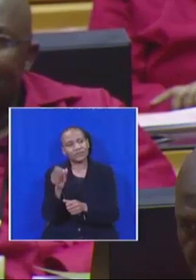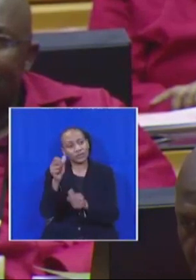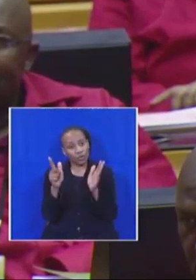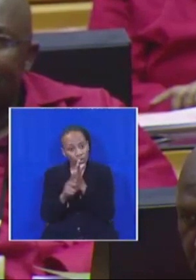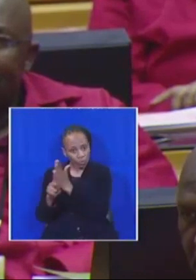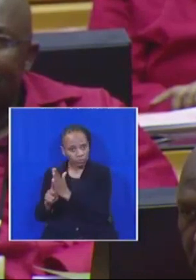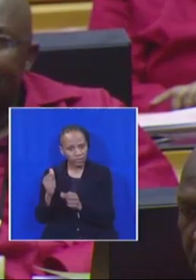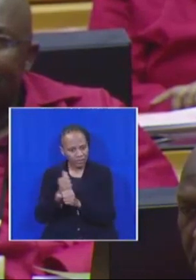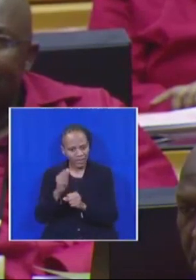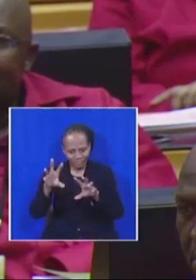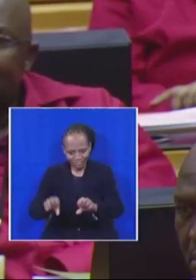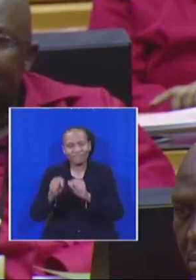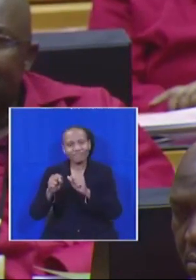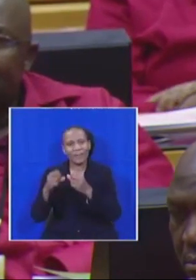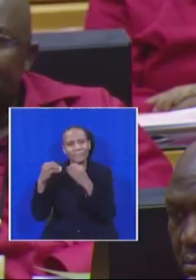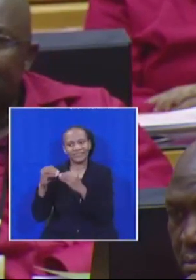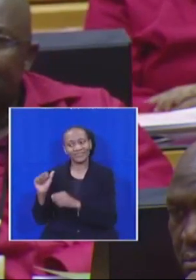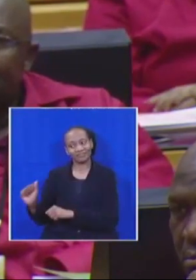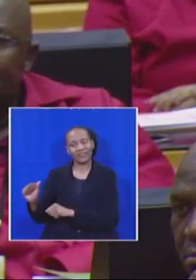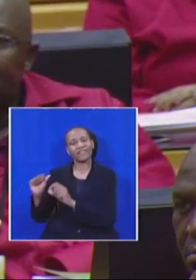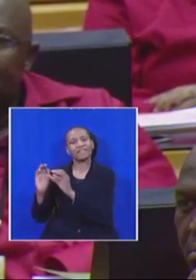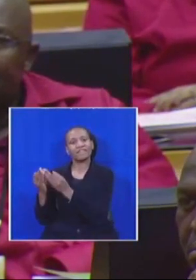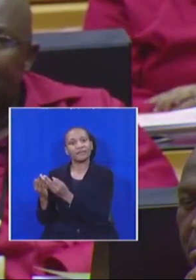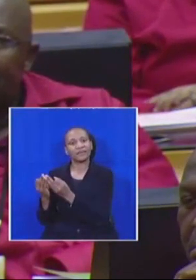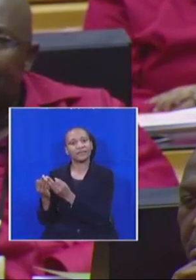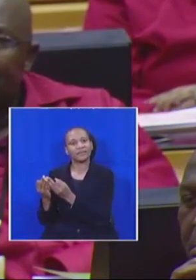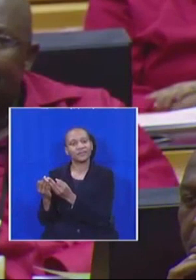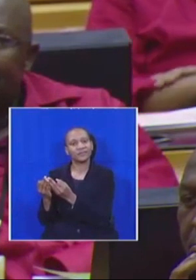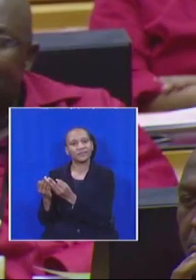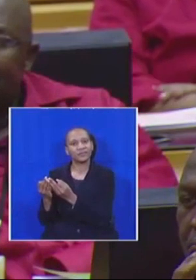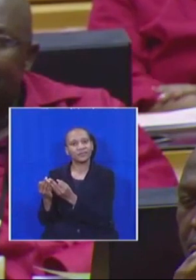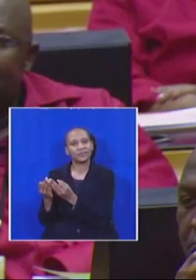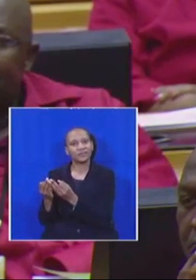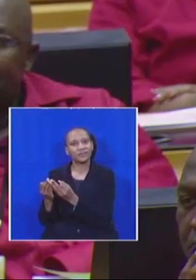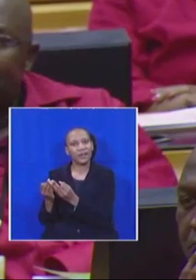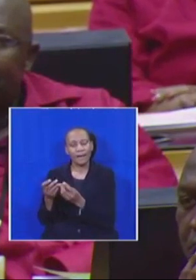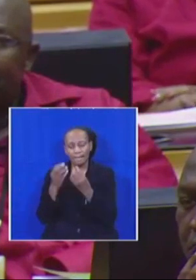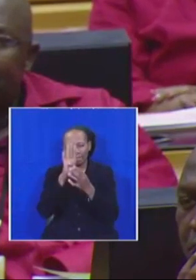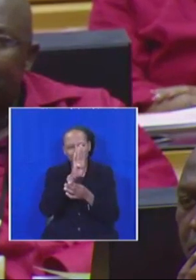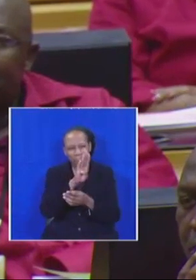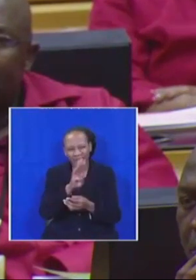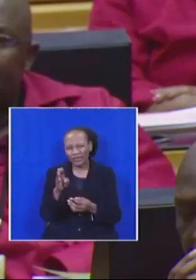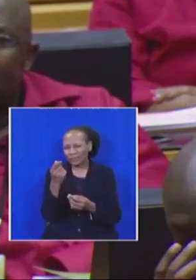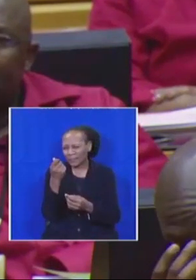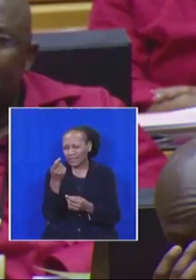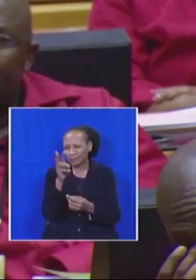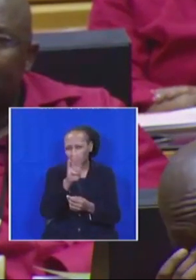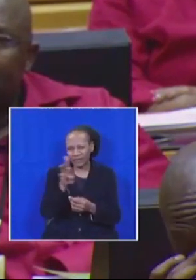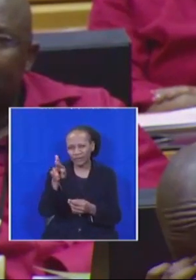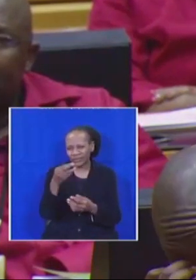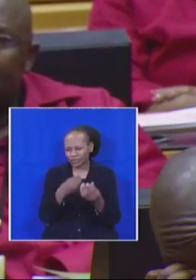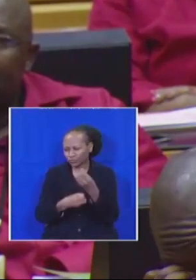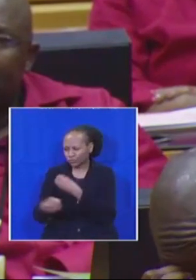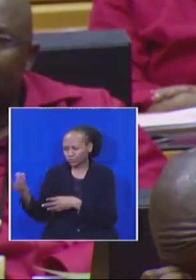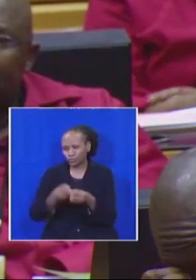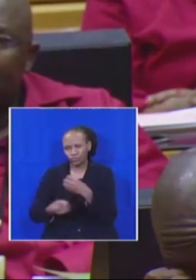assets, in particular cash, because they have already started. They moved billions of rands to Dubai with an assistant